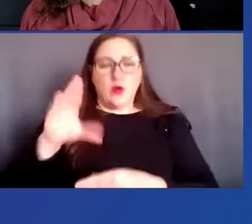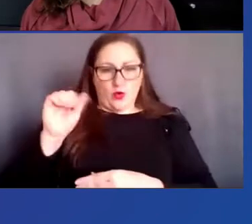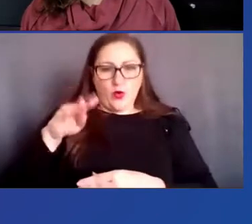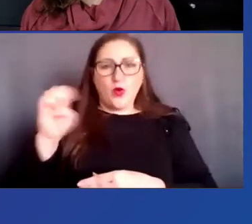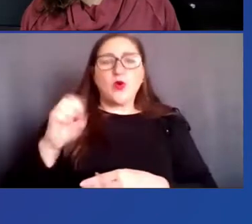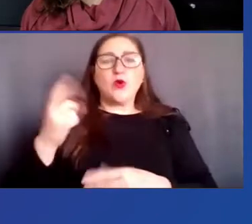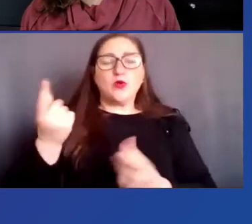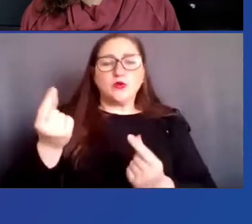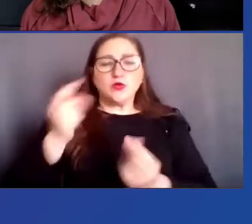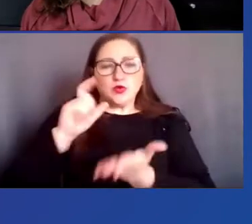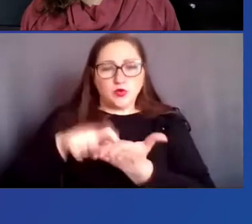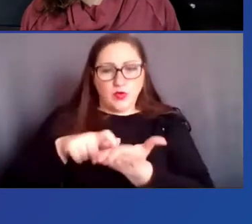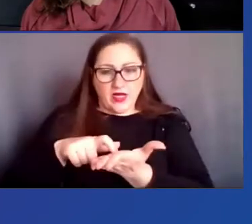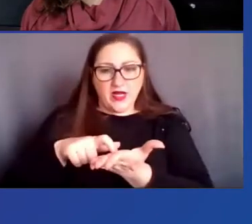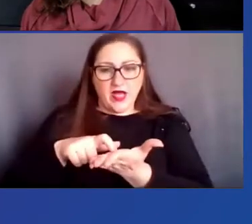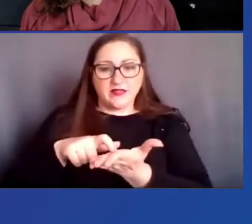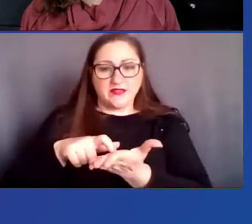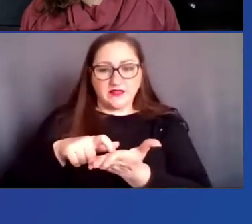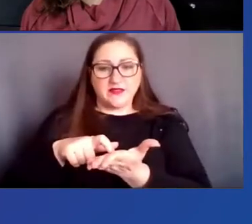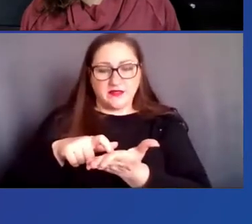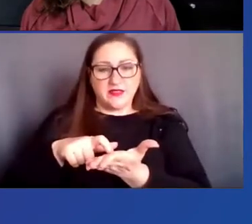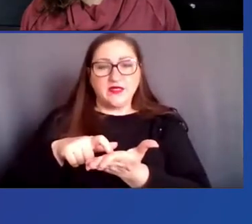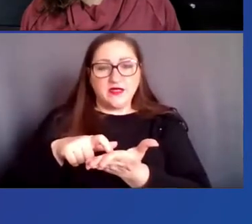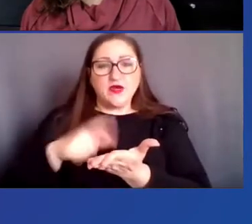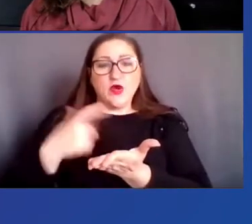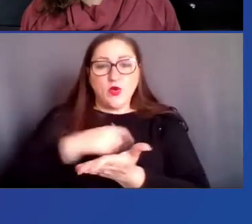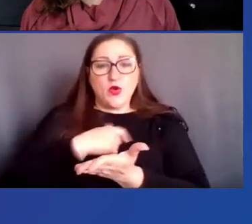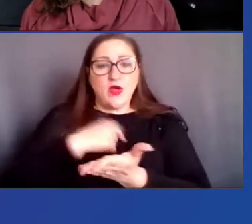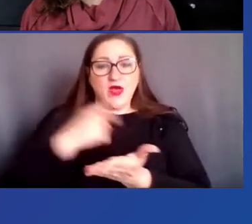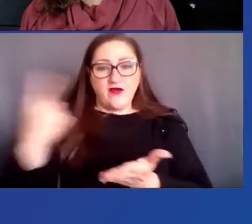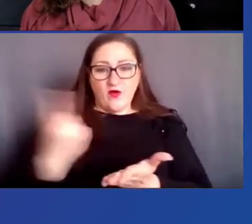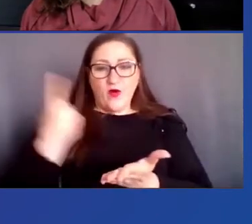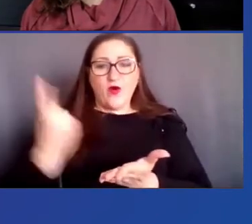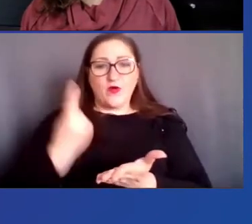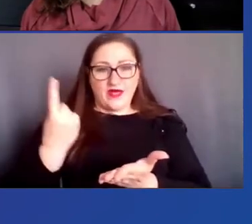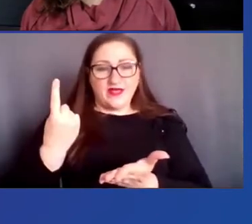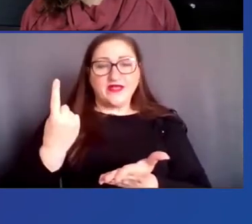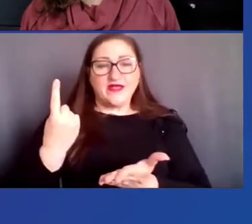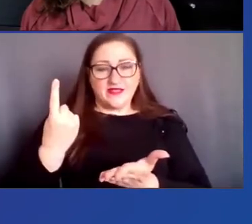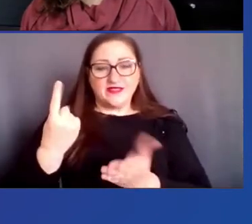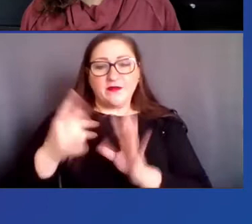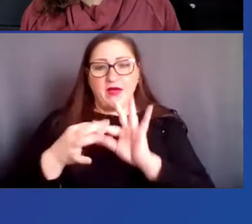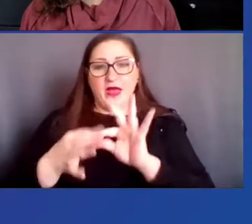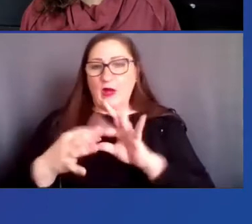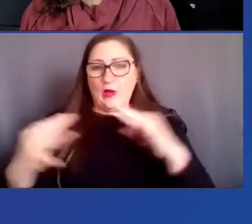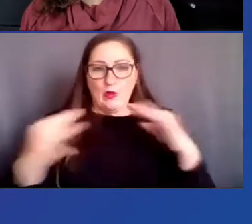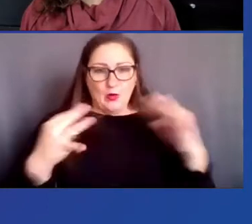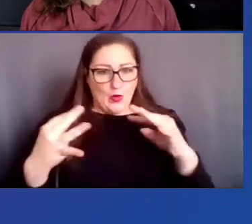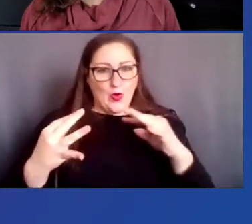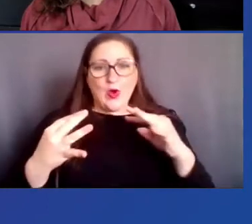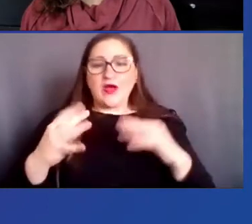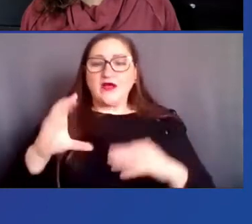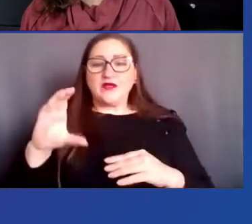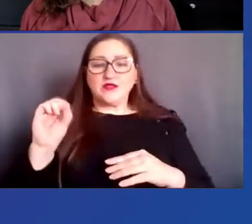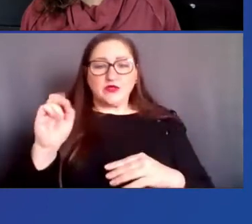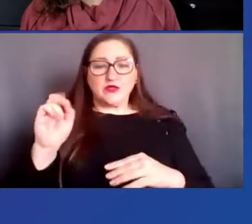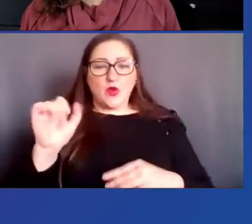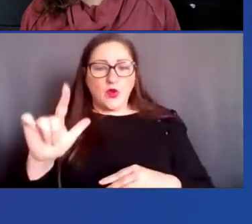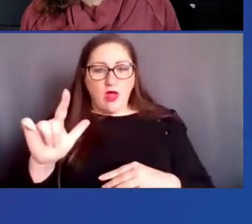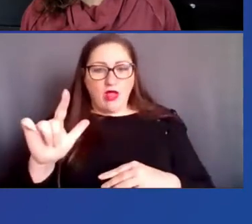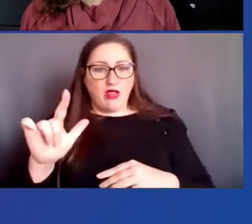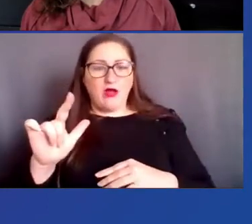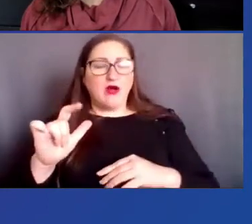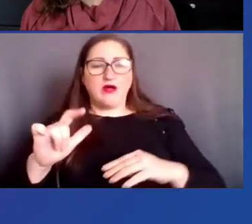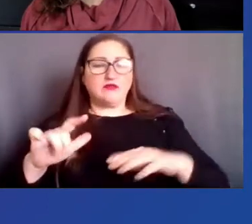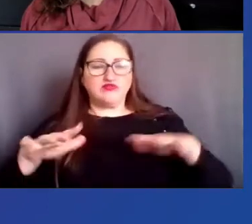that we have always been at war in this colonial settler situation.